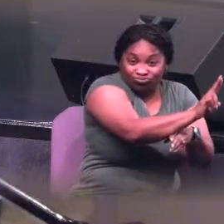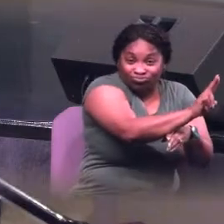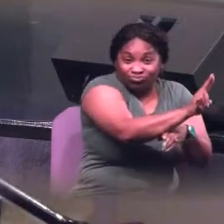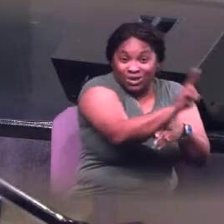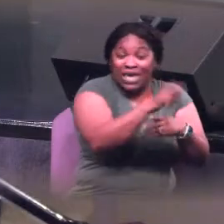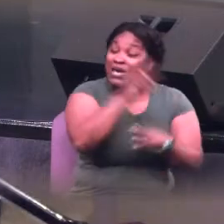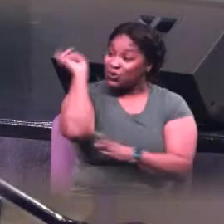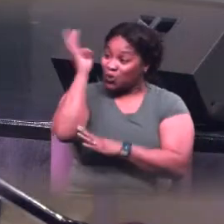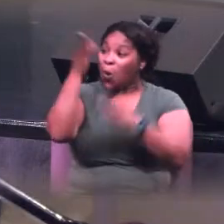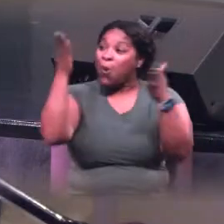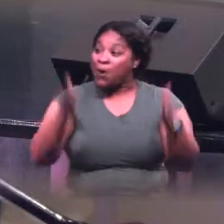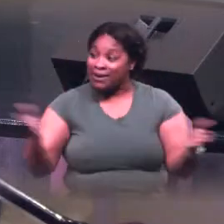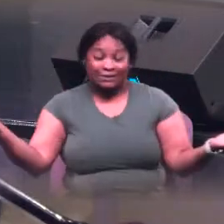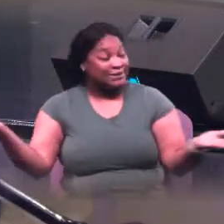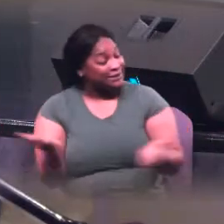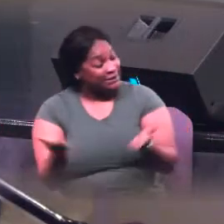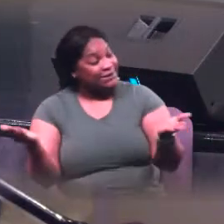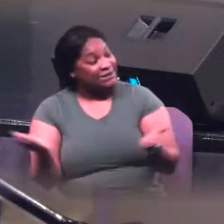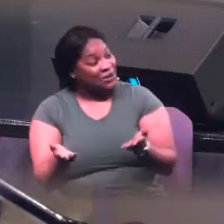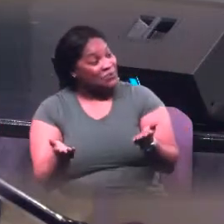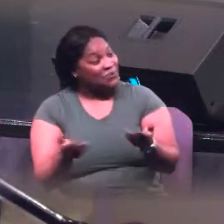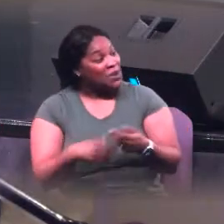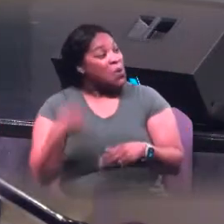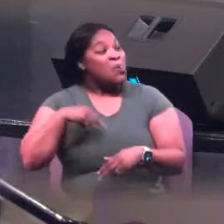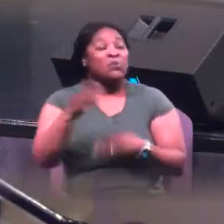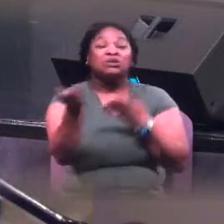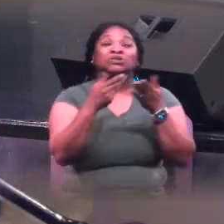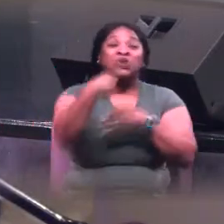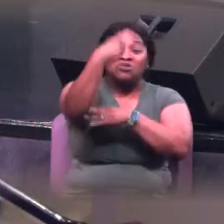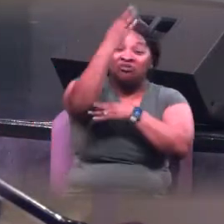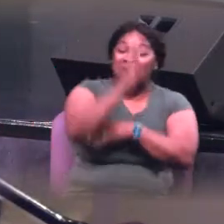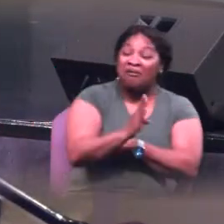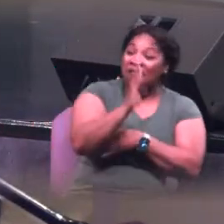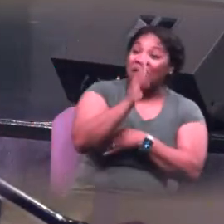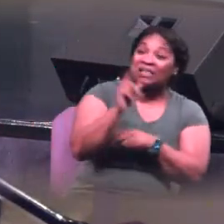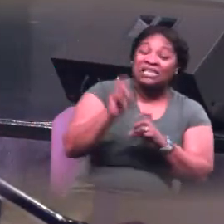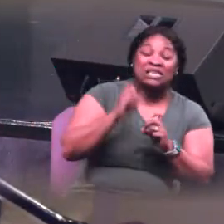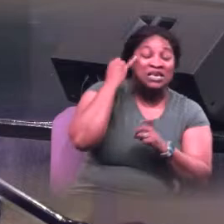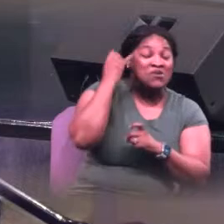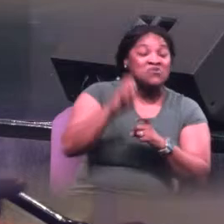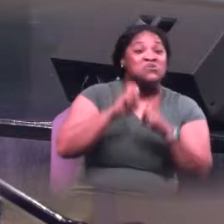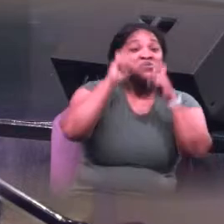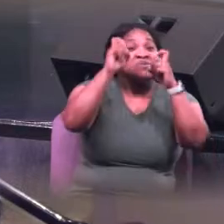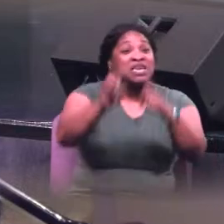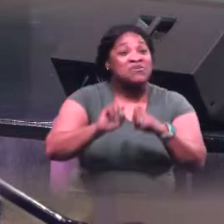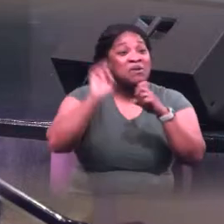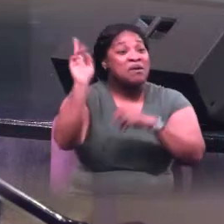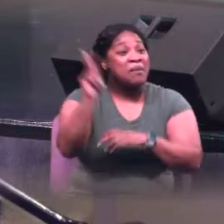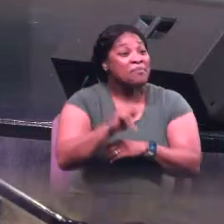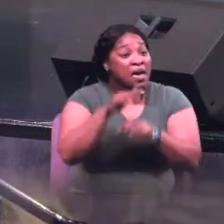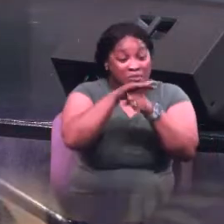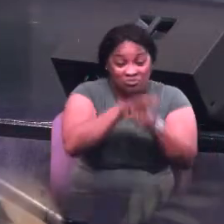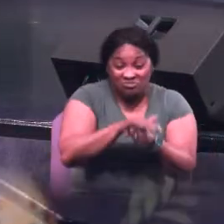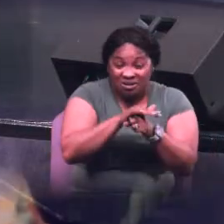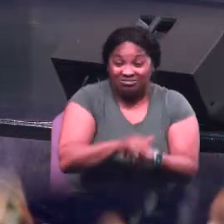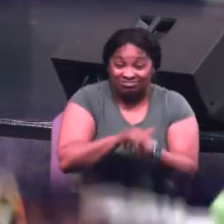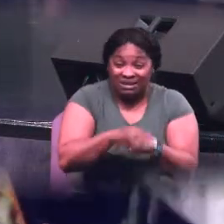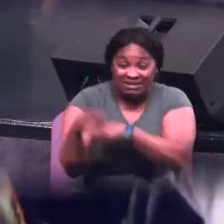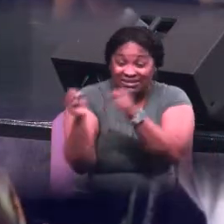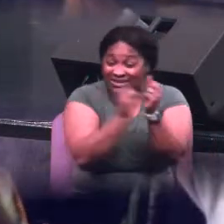have a witness in here that we serve a God that if you give, he'll give it back to you, pressed